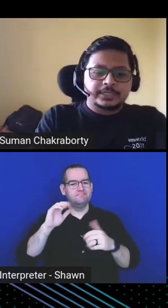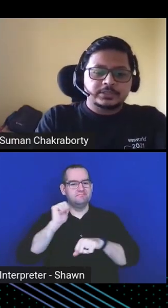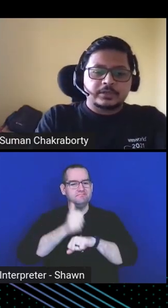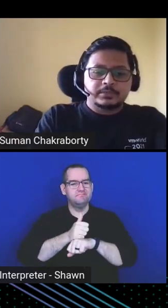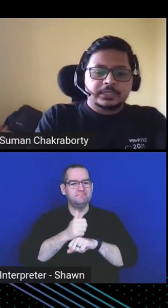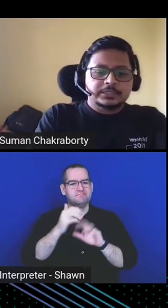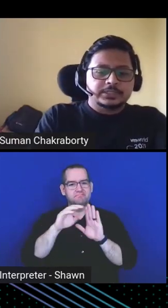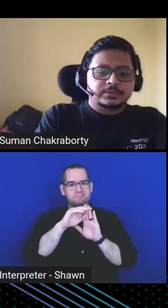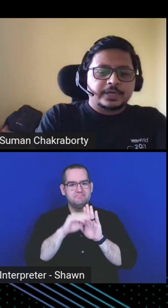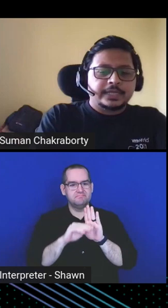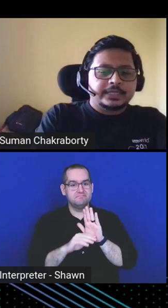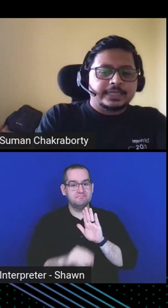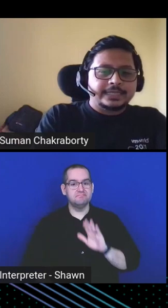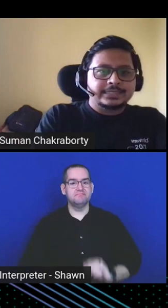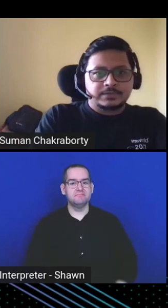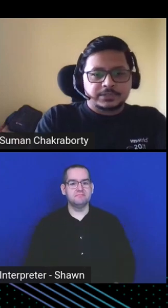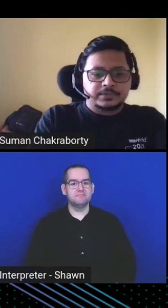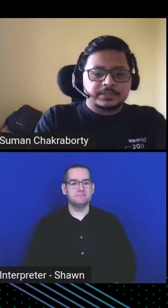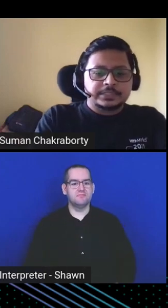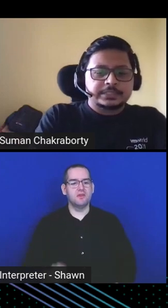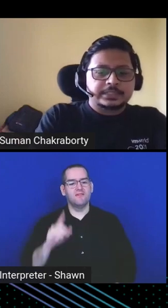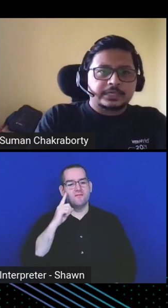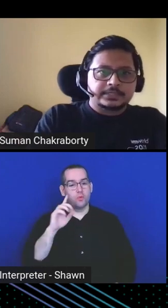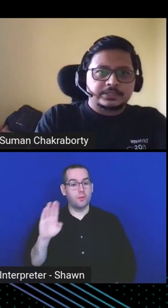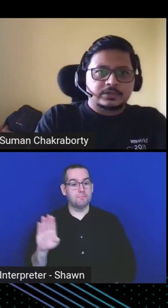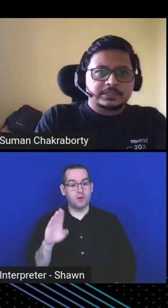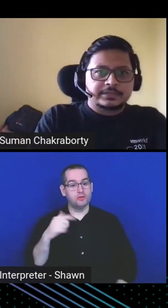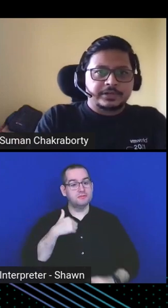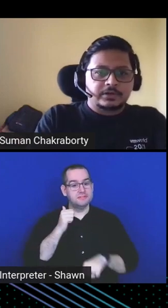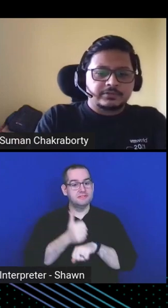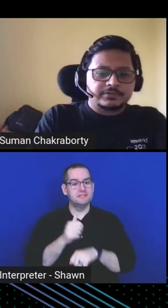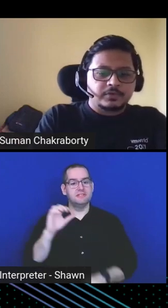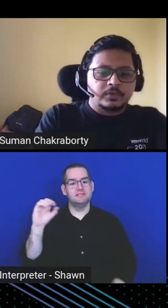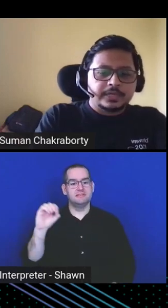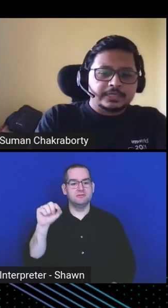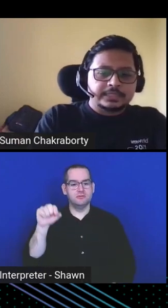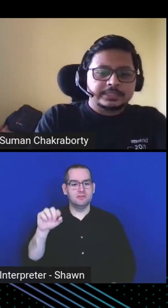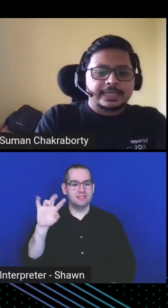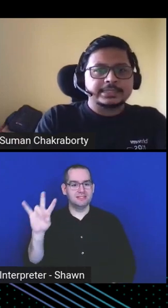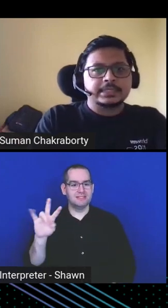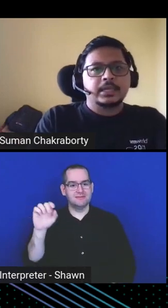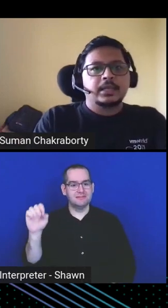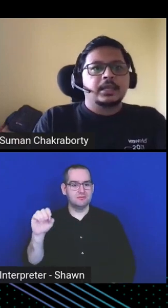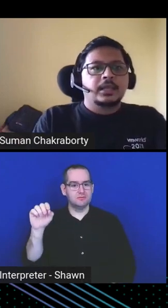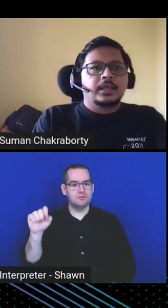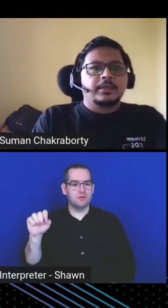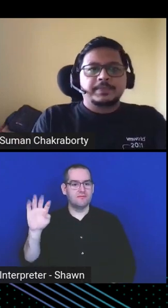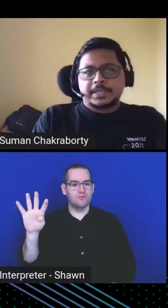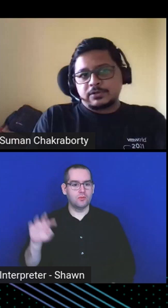I'm running. So I'm just running the latest version, which is 0.7.4 in this case.